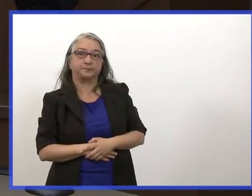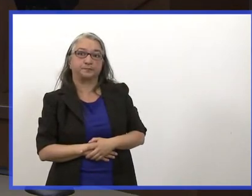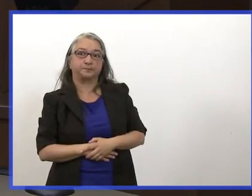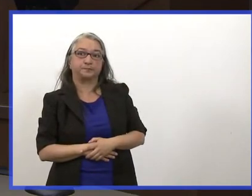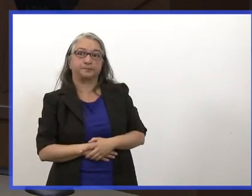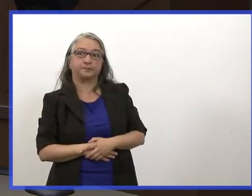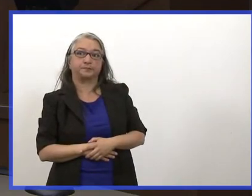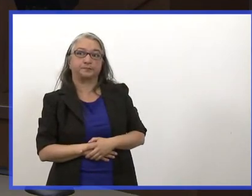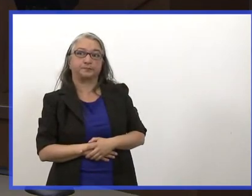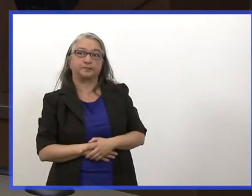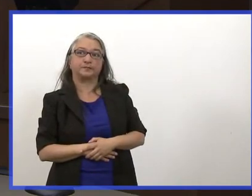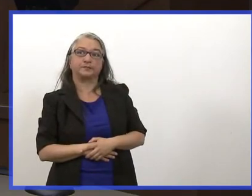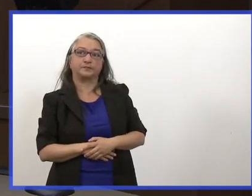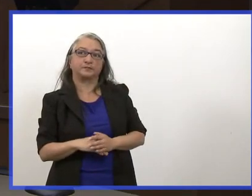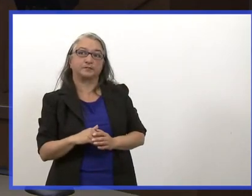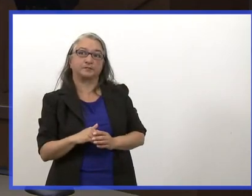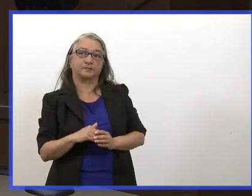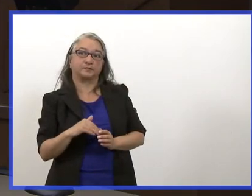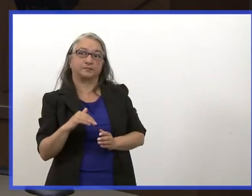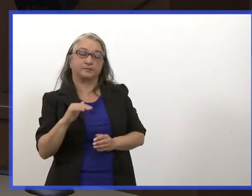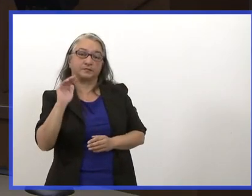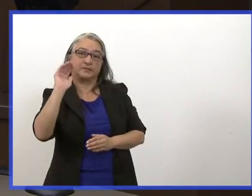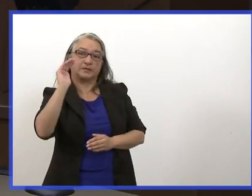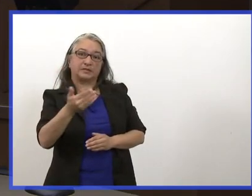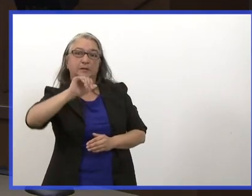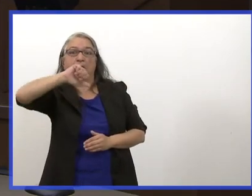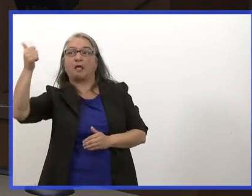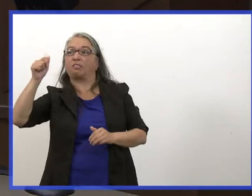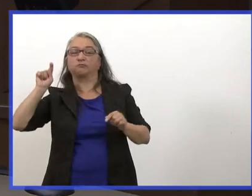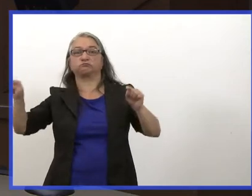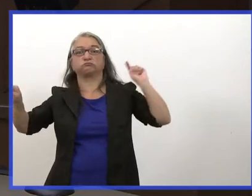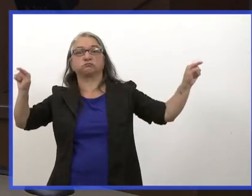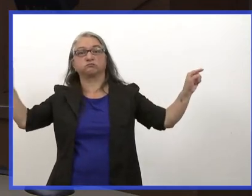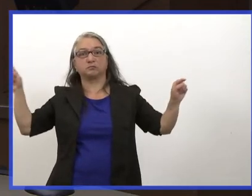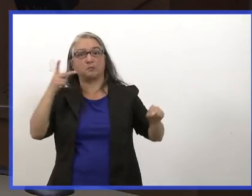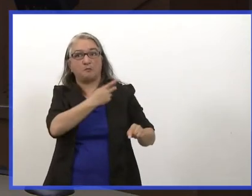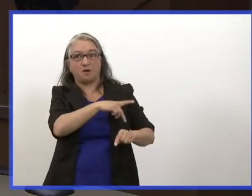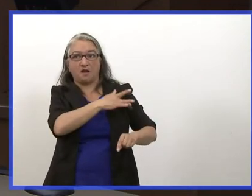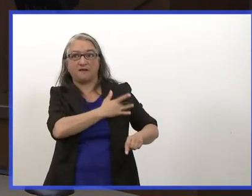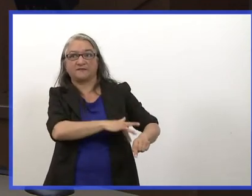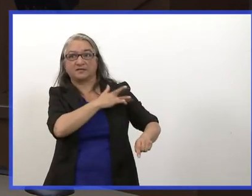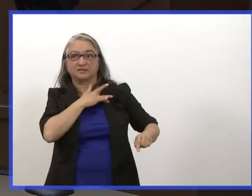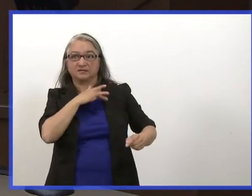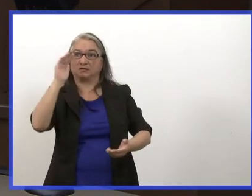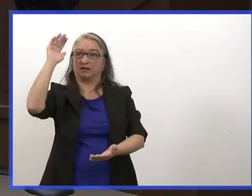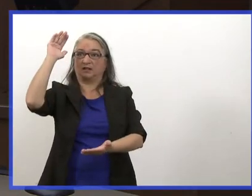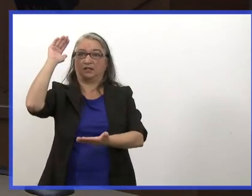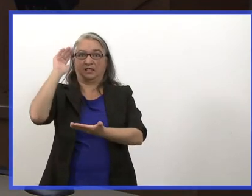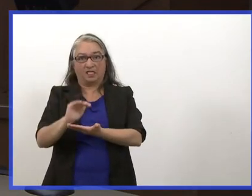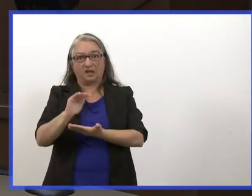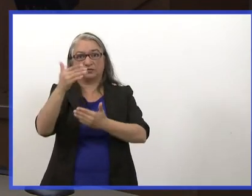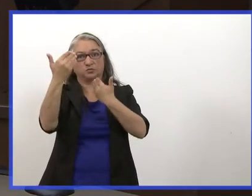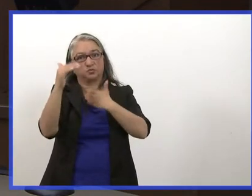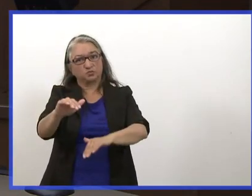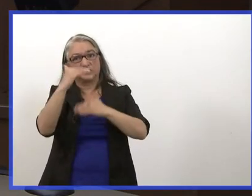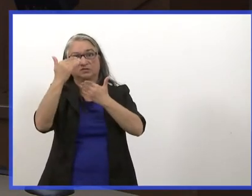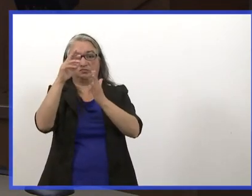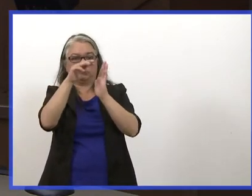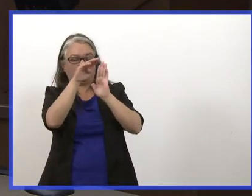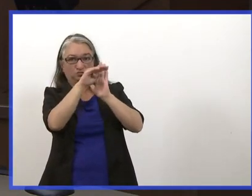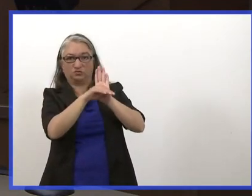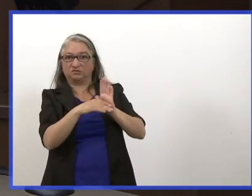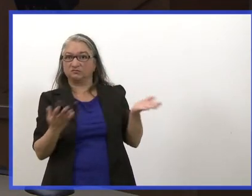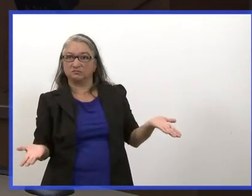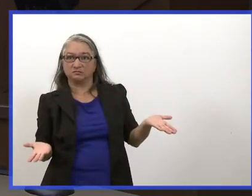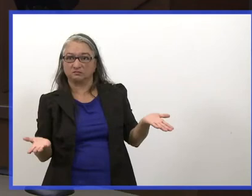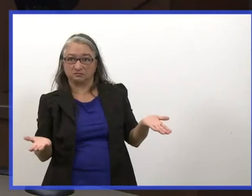fewer restrictions. So given where we are now, does Manitoba still have a shot at something like what other provinces are aiming